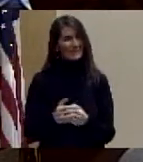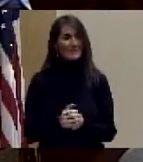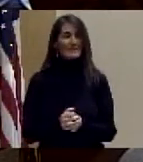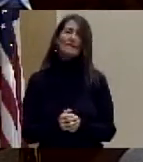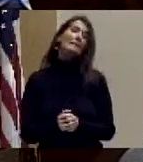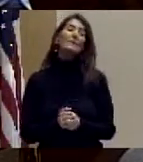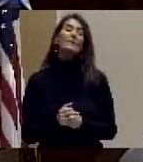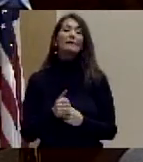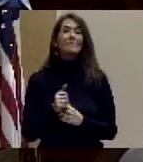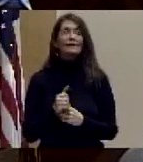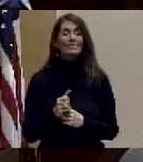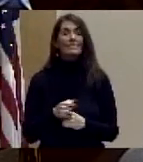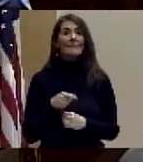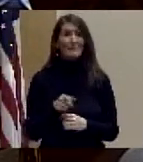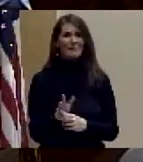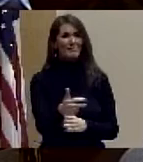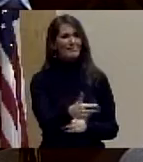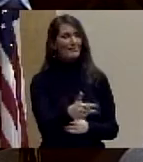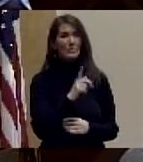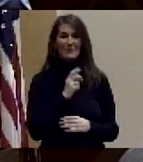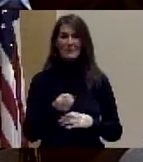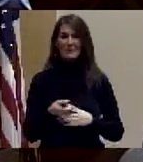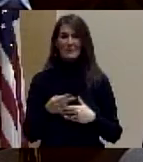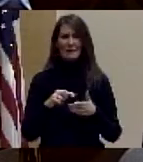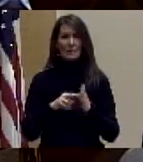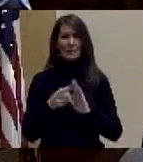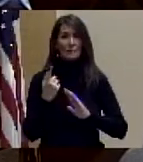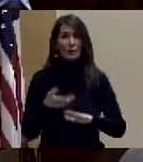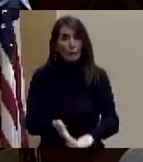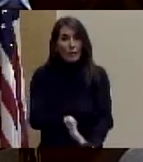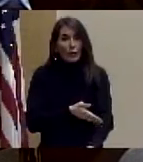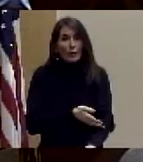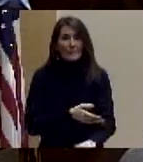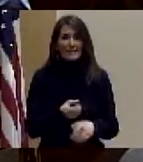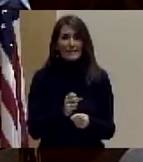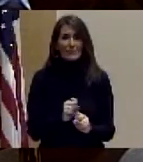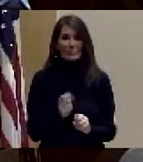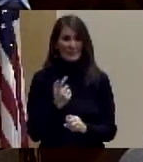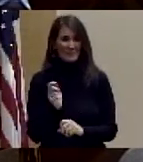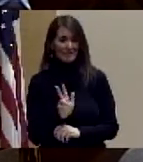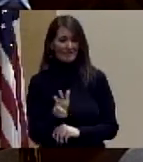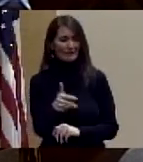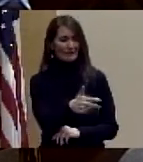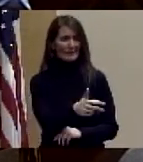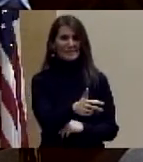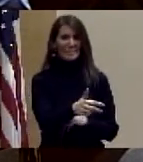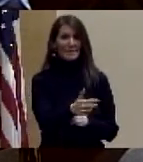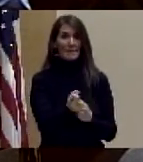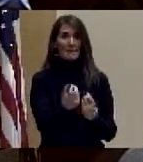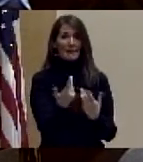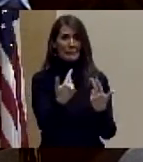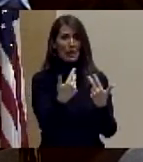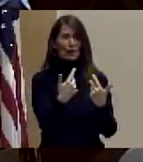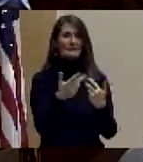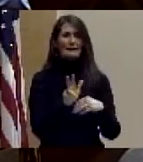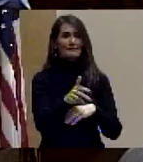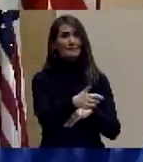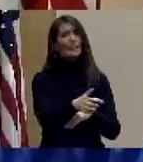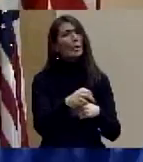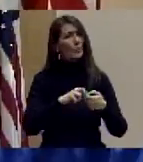only does this new left turn defeat the purpose of improving safety, because a left turn across traffic is always